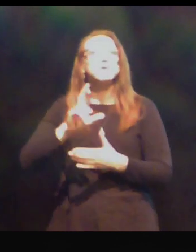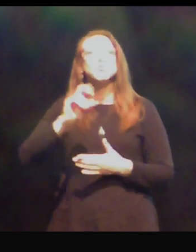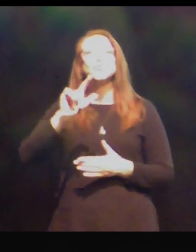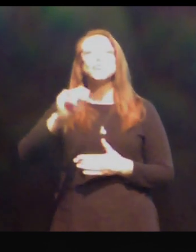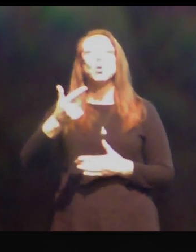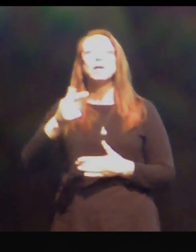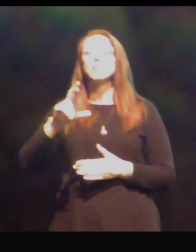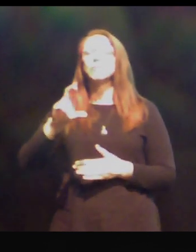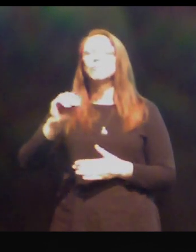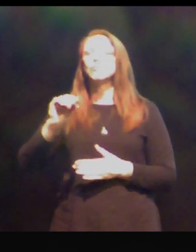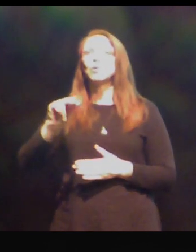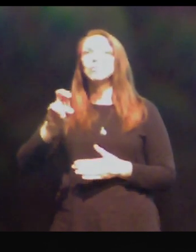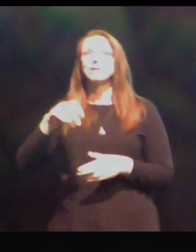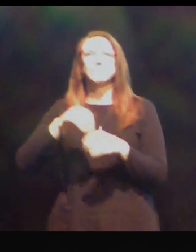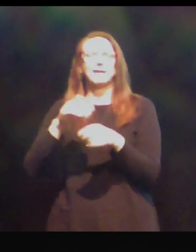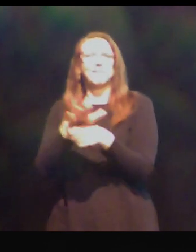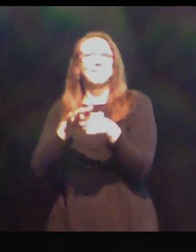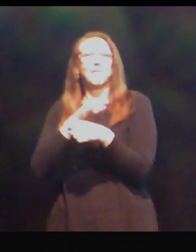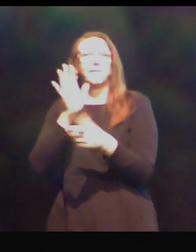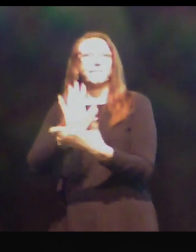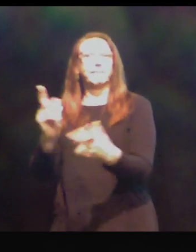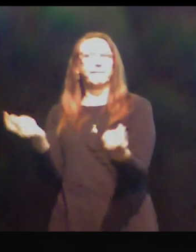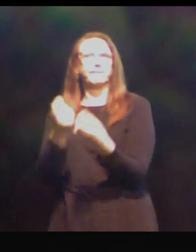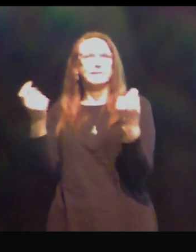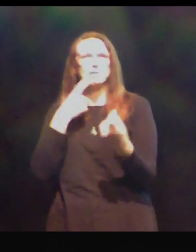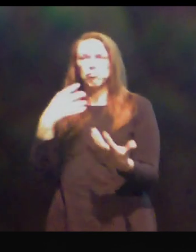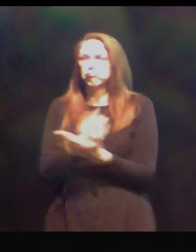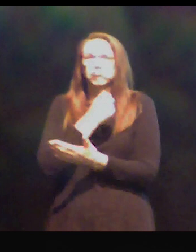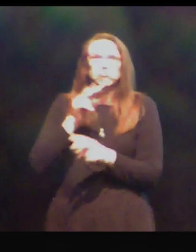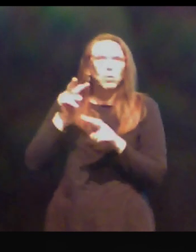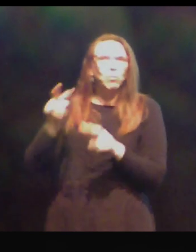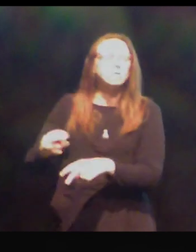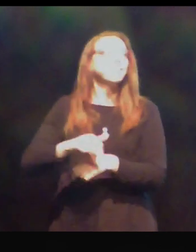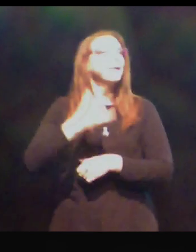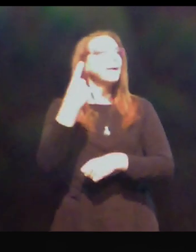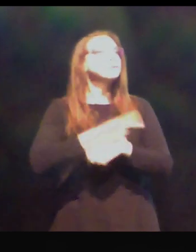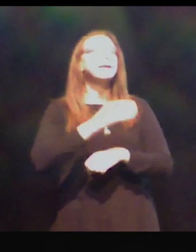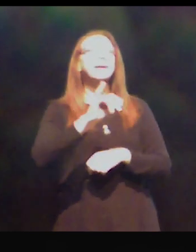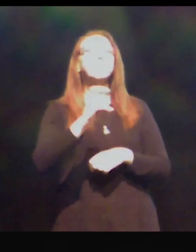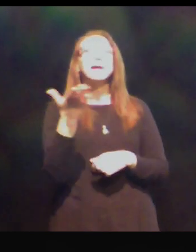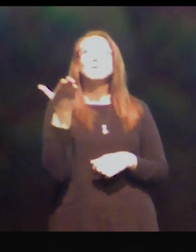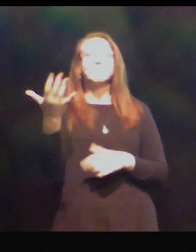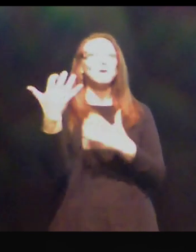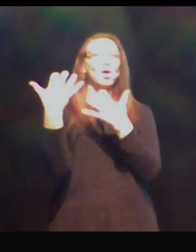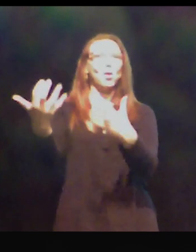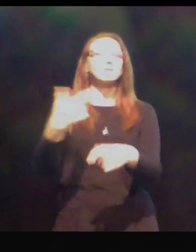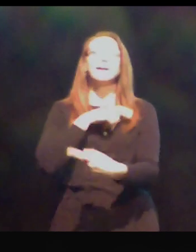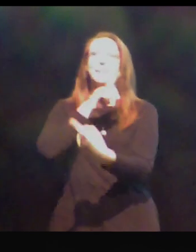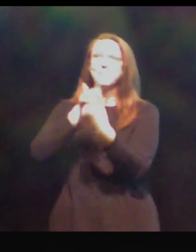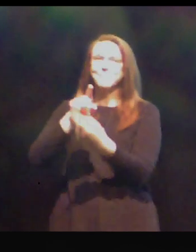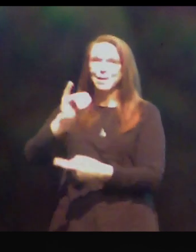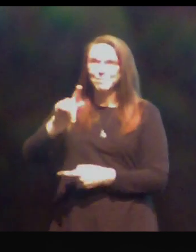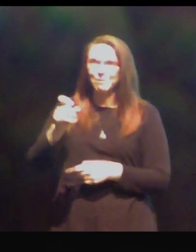local festival. So I was like, yeah, I got to go check this out. And that day, Mike was in the audience, and I met him.